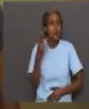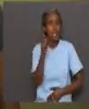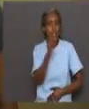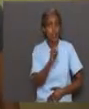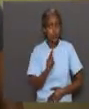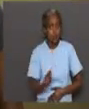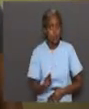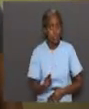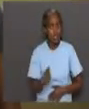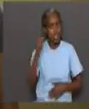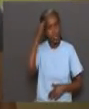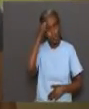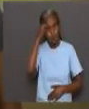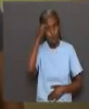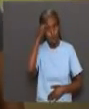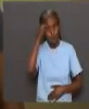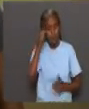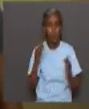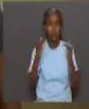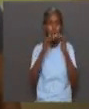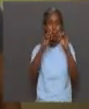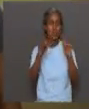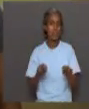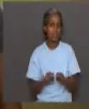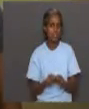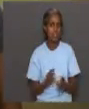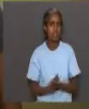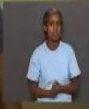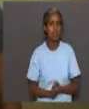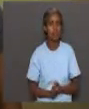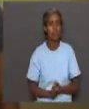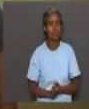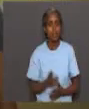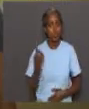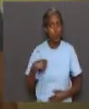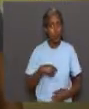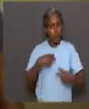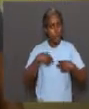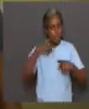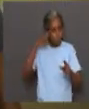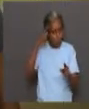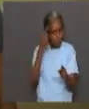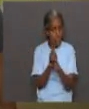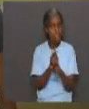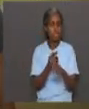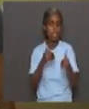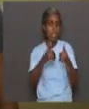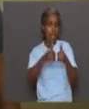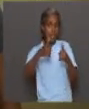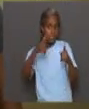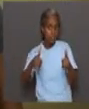apply geometrical theorems to quadrilaterals. We have